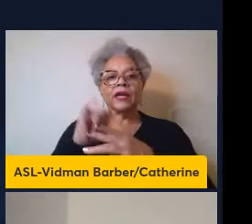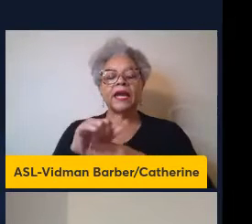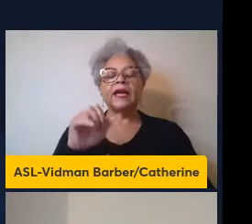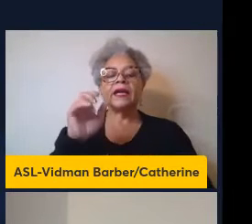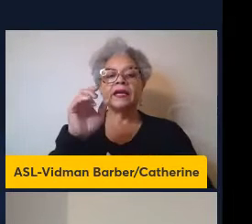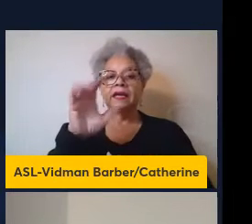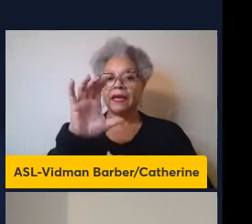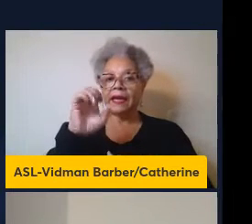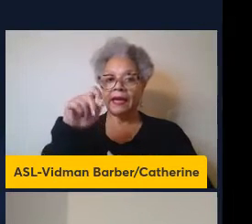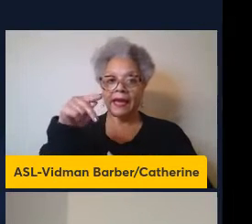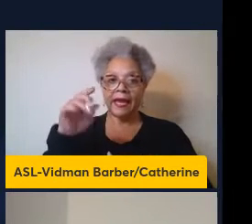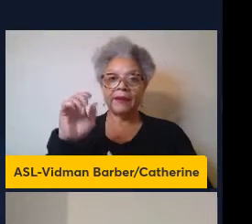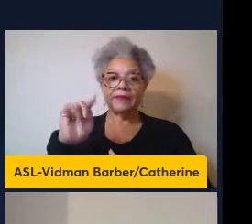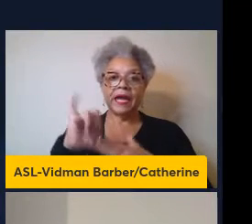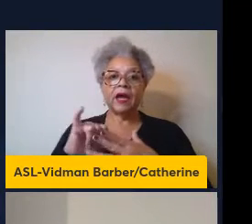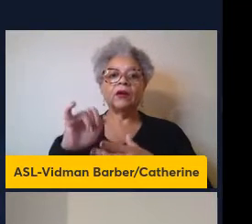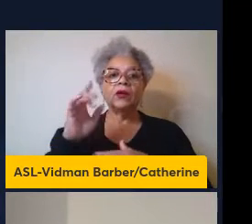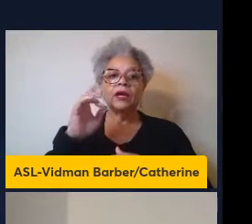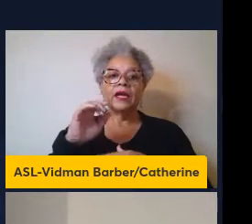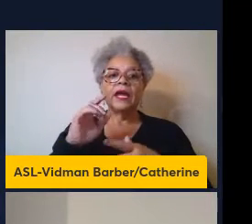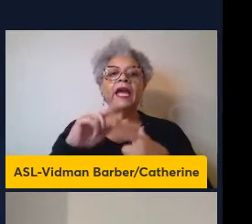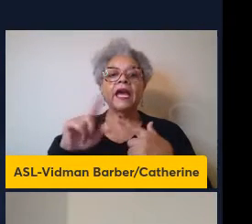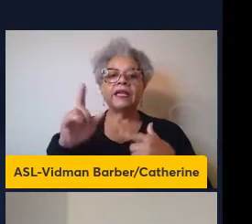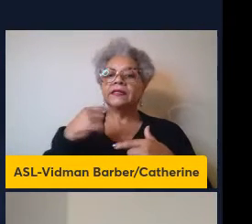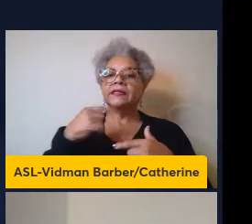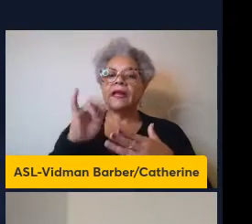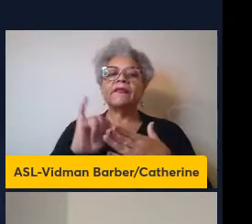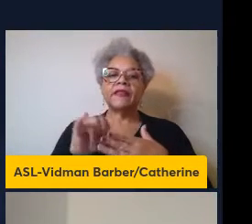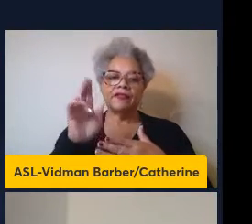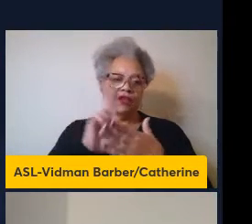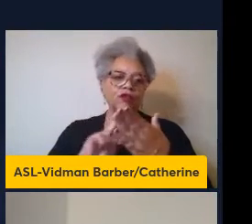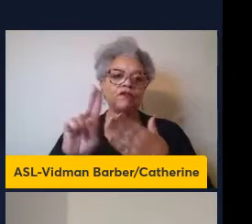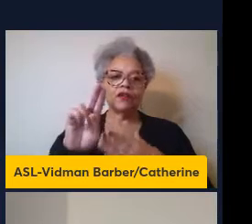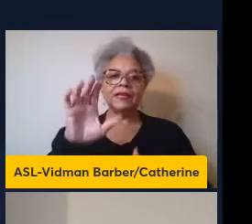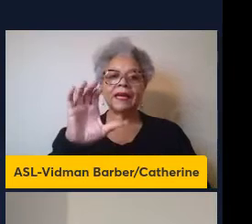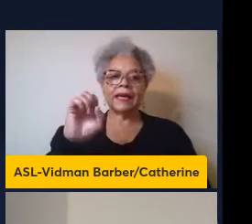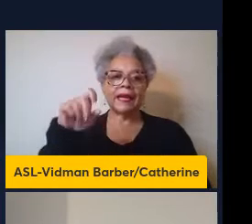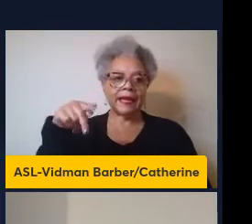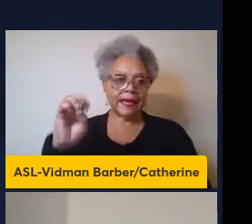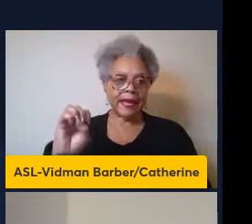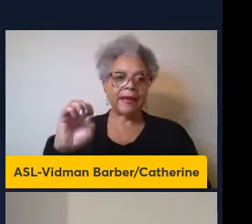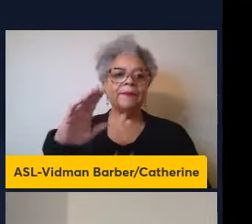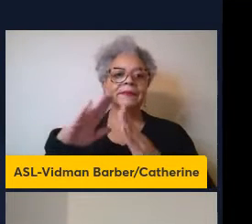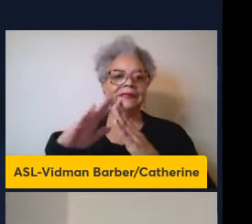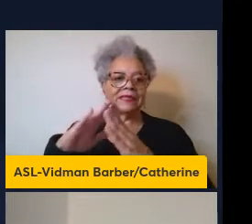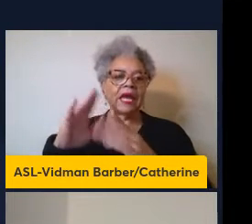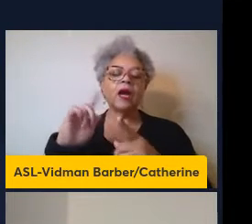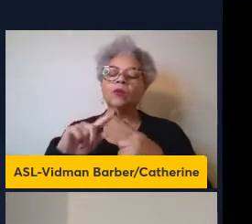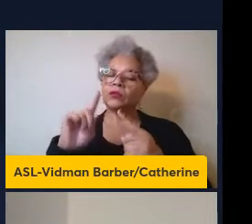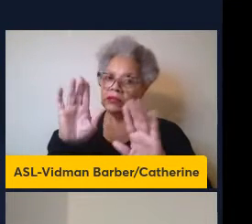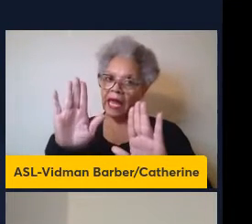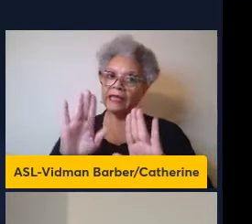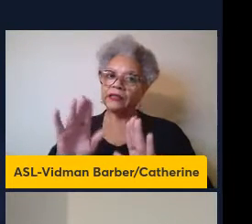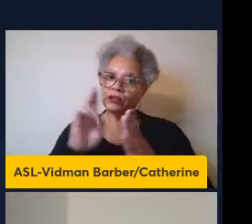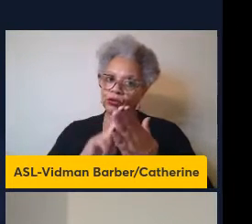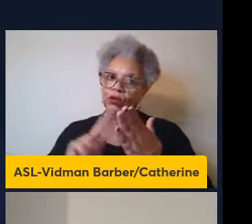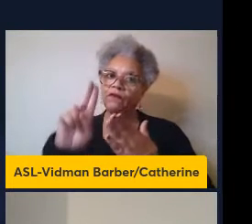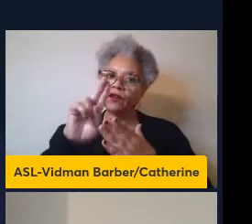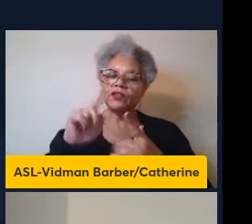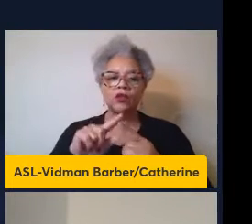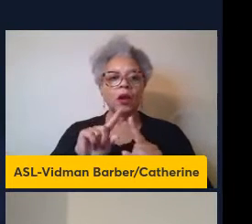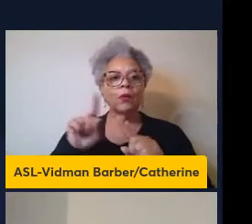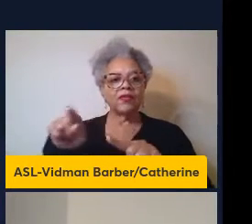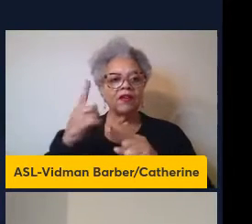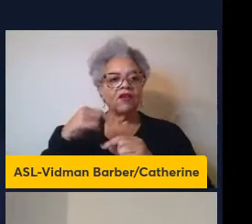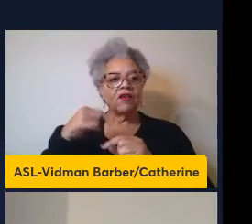which is University of Cape Town, was an excellent university. And essentially, I went there for my undergraduate degree.